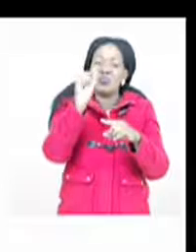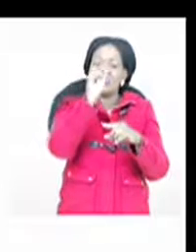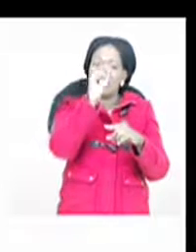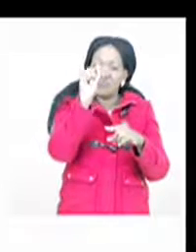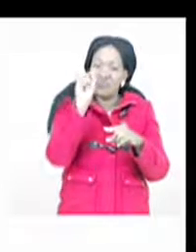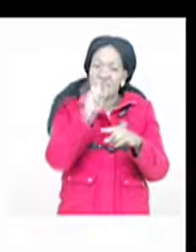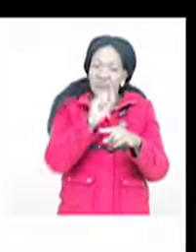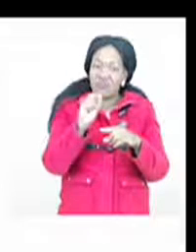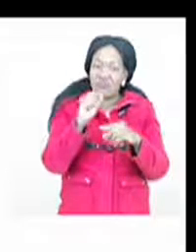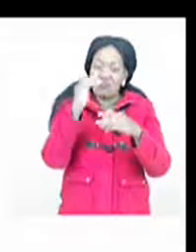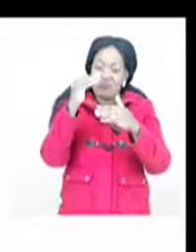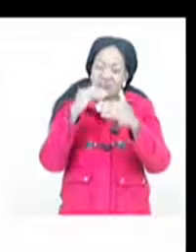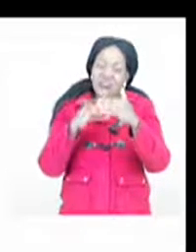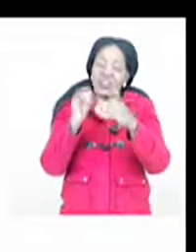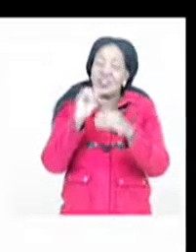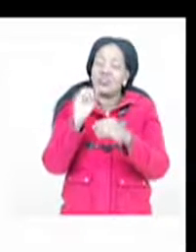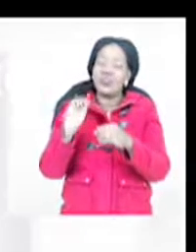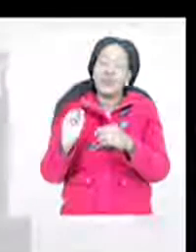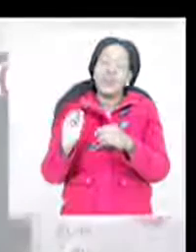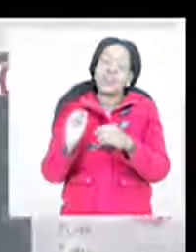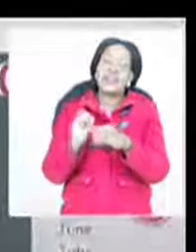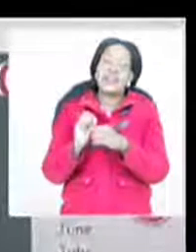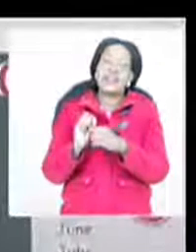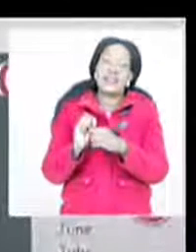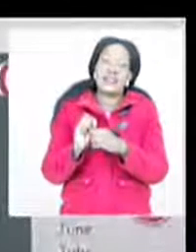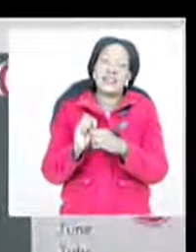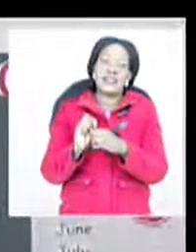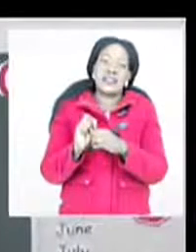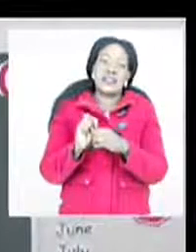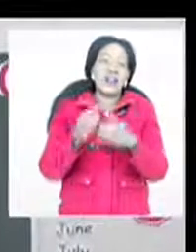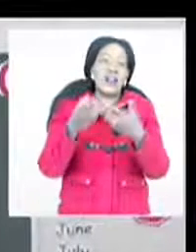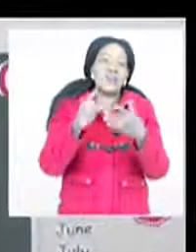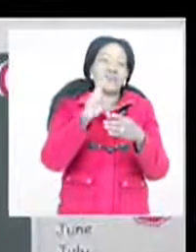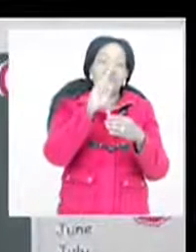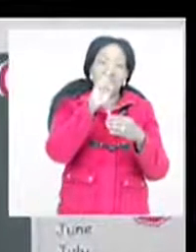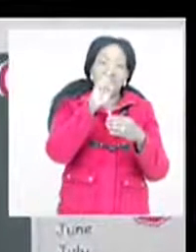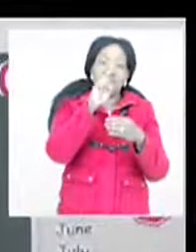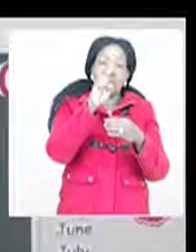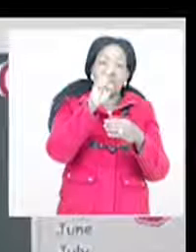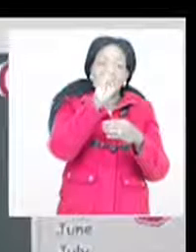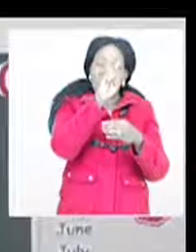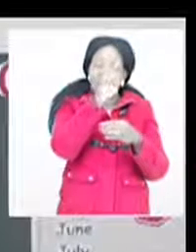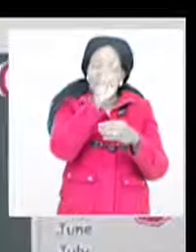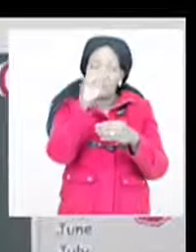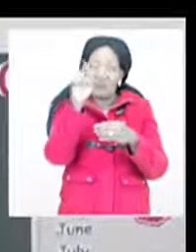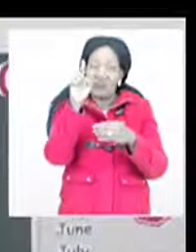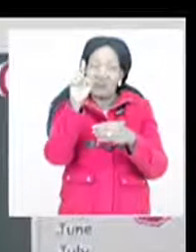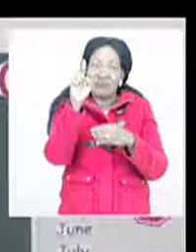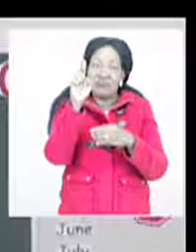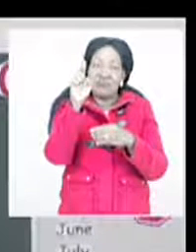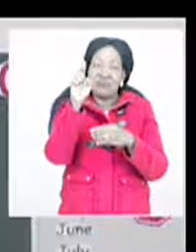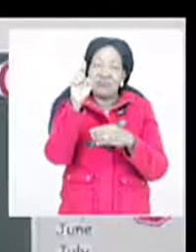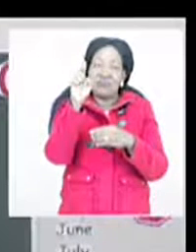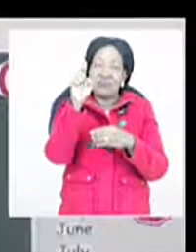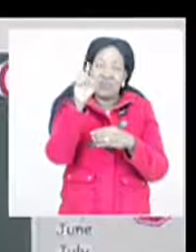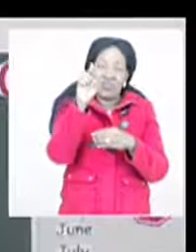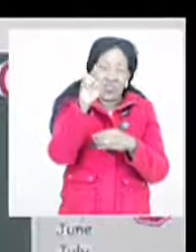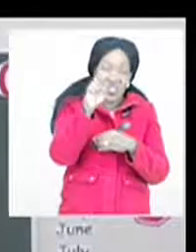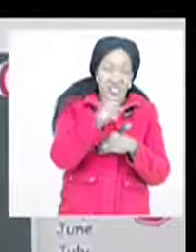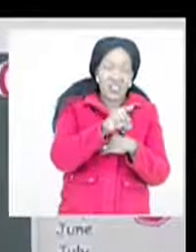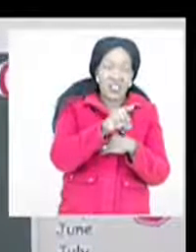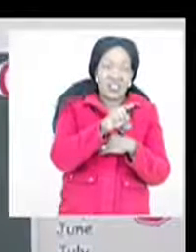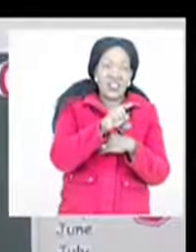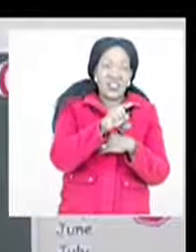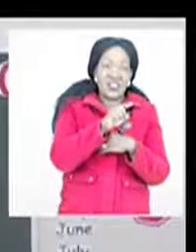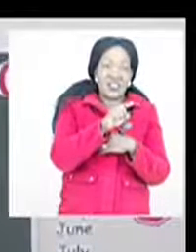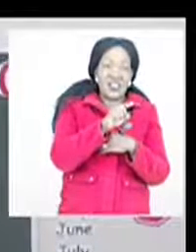your blocks. Let's take a look. You start, and you move right across the line, a skew line